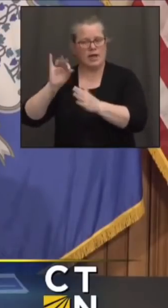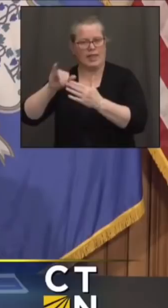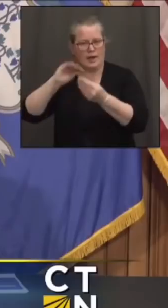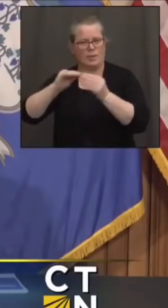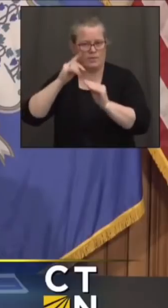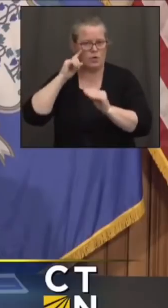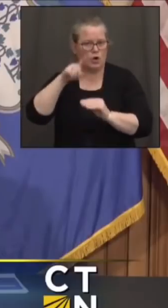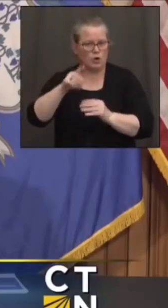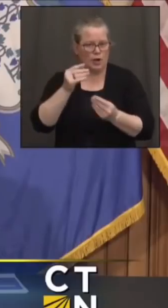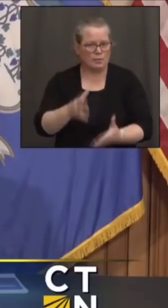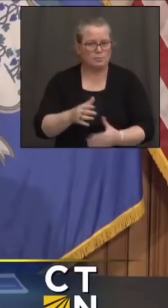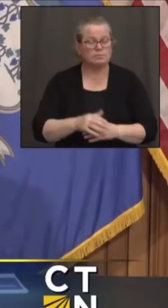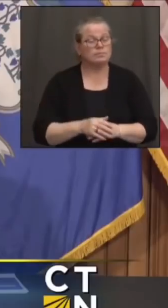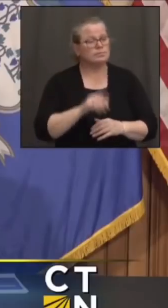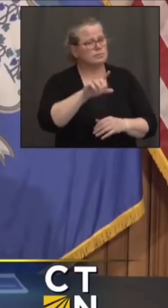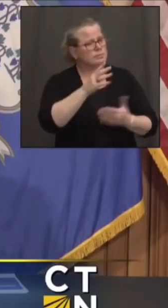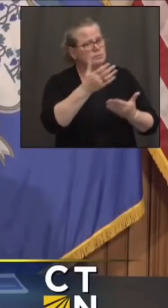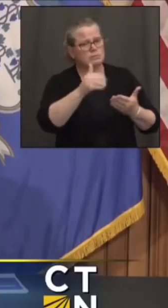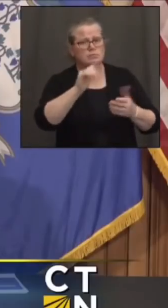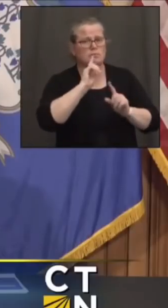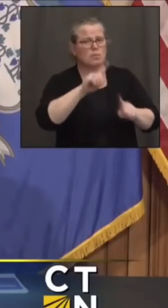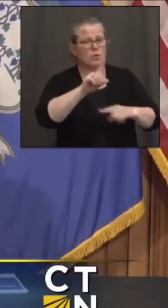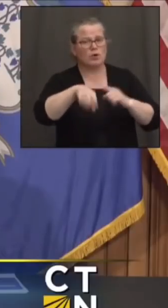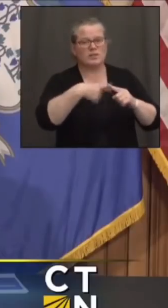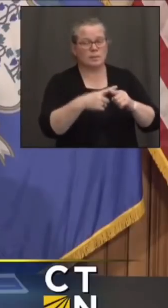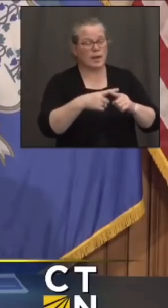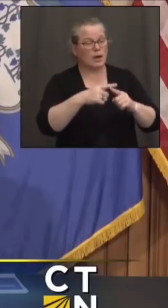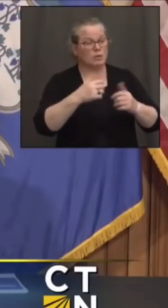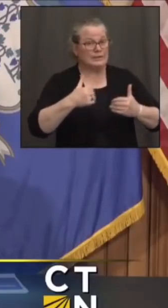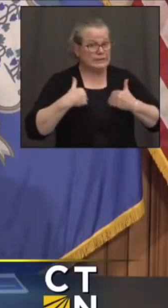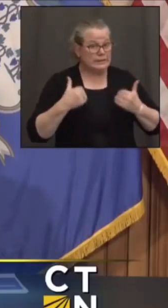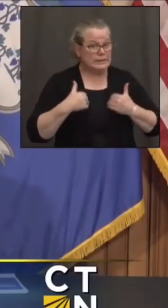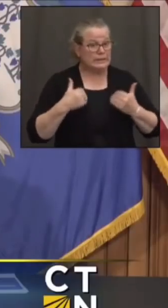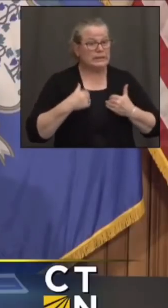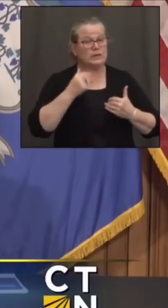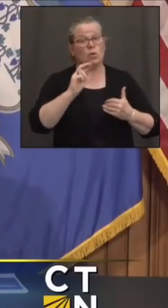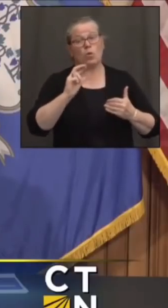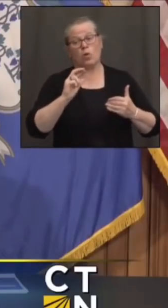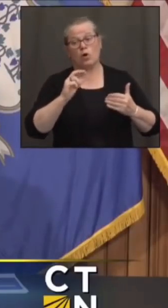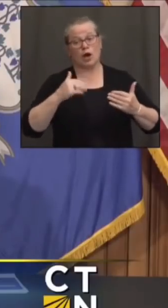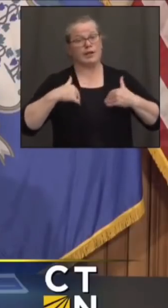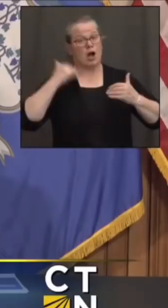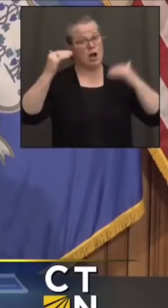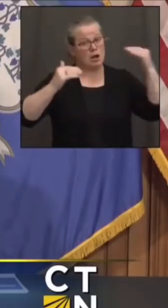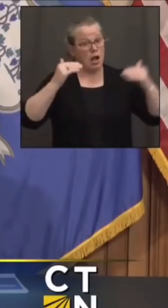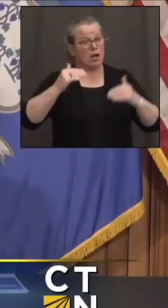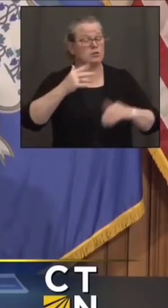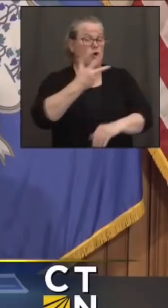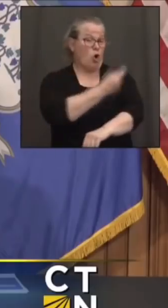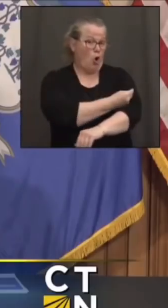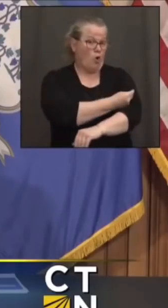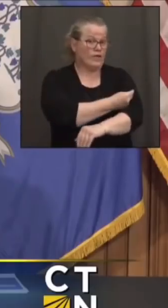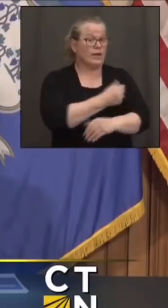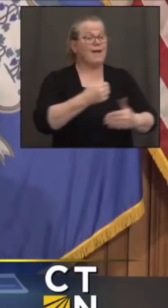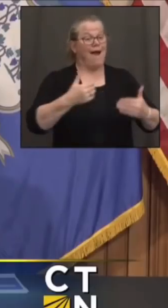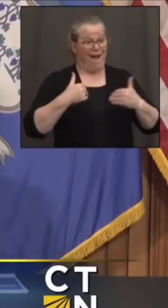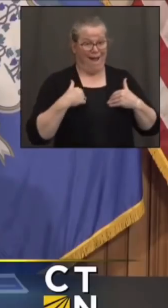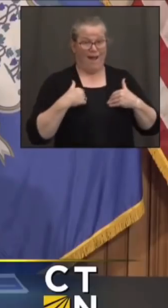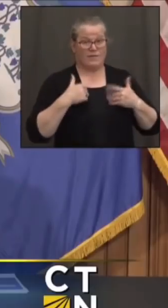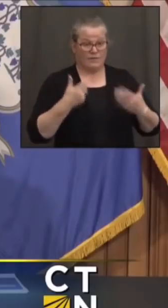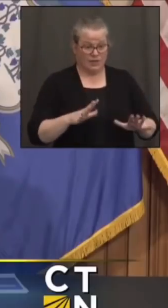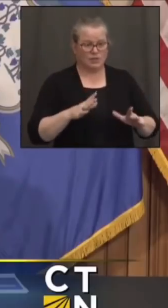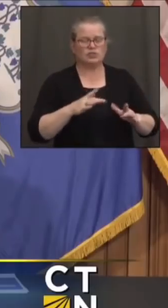reports in Connecticut of teenagers or young adults who got the COVID vaccine and then experienced heart